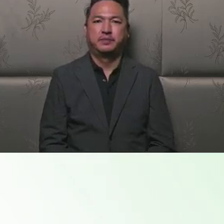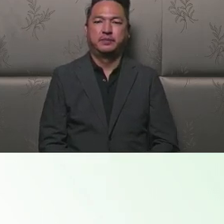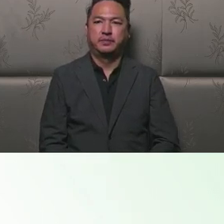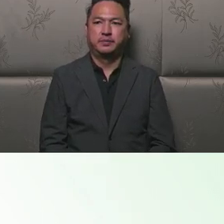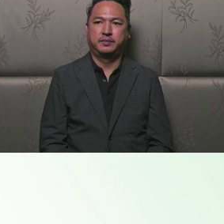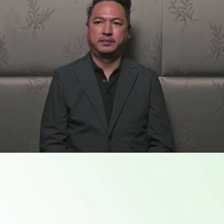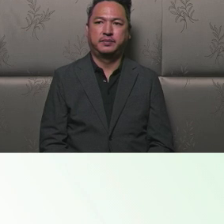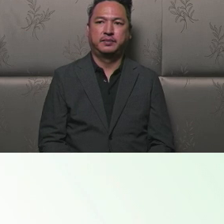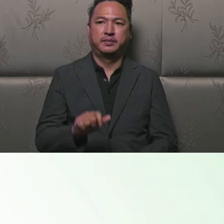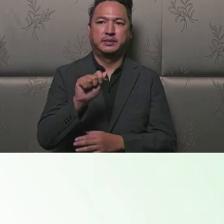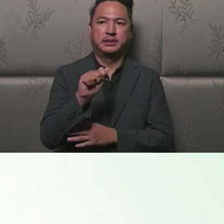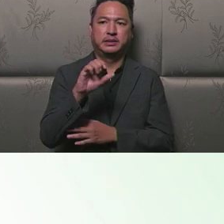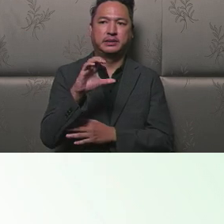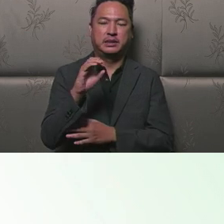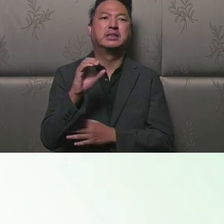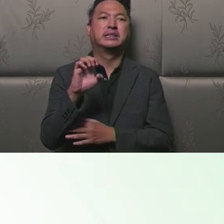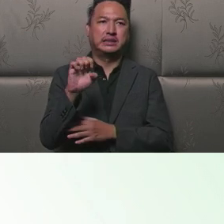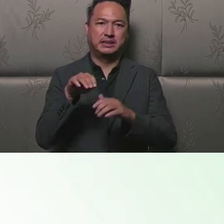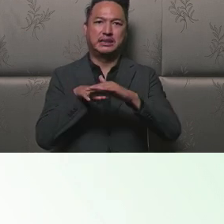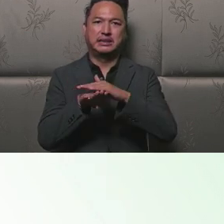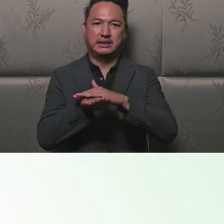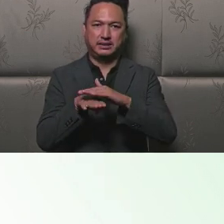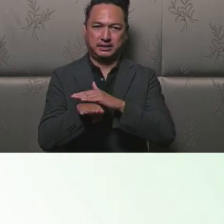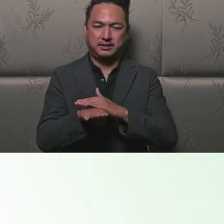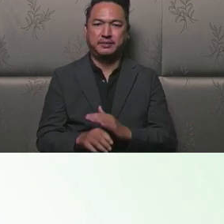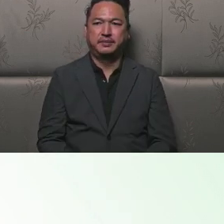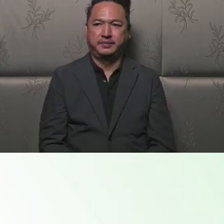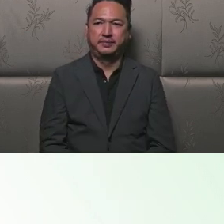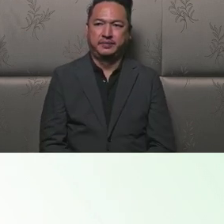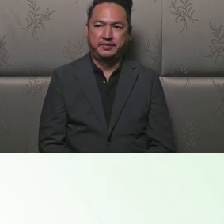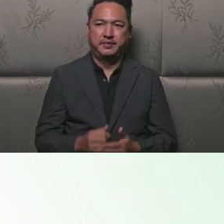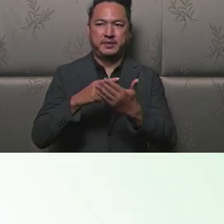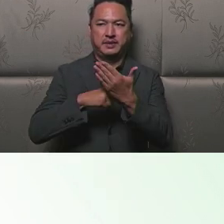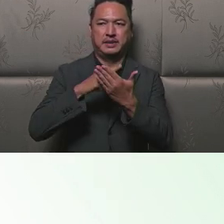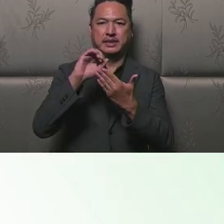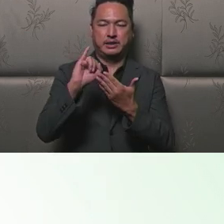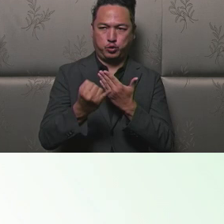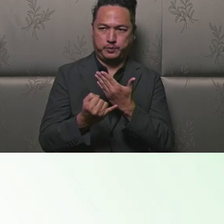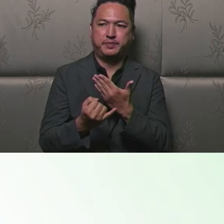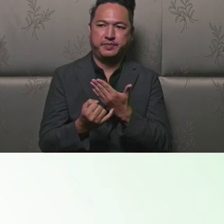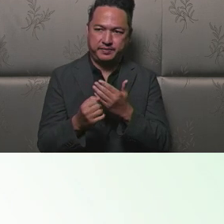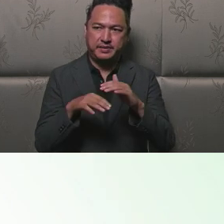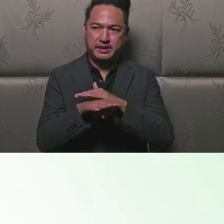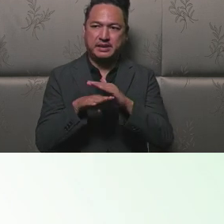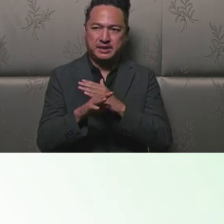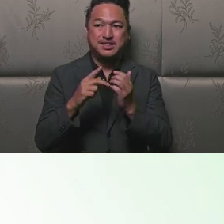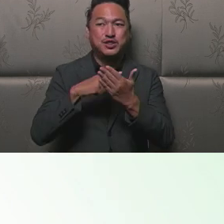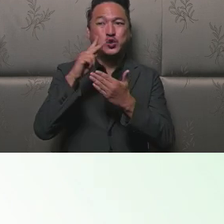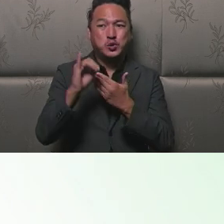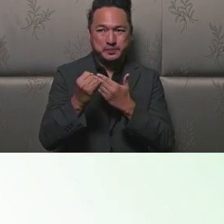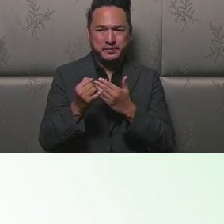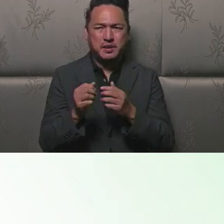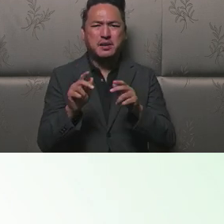allows individuals to accumulate academic credits from a variety of learning experiences,